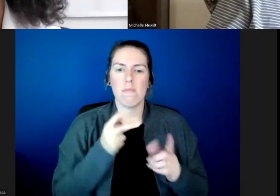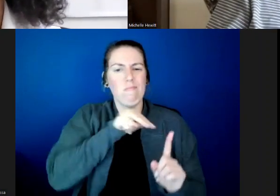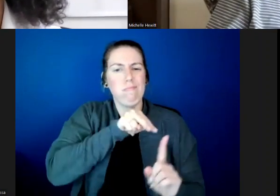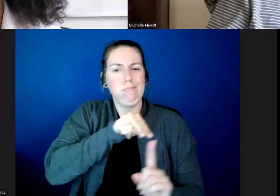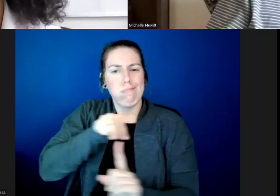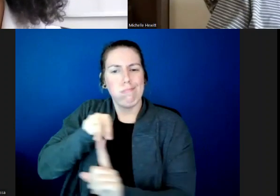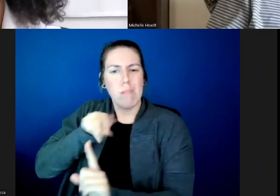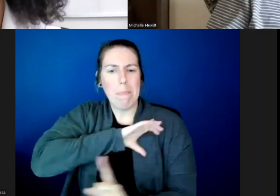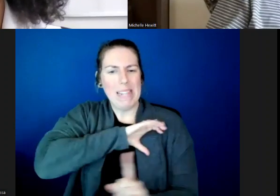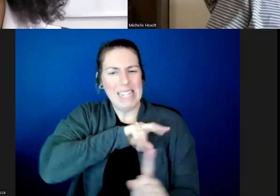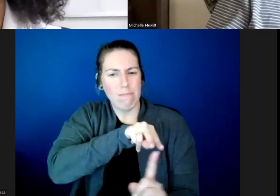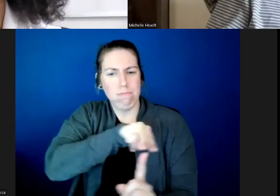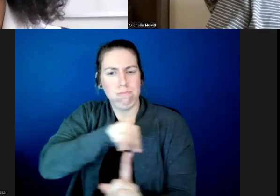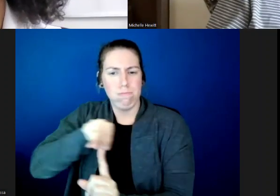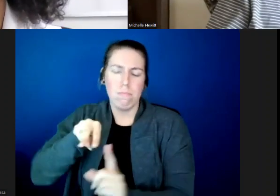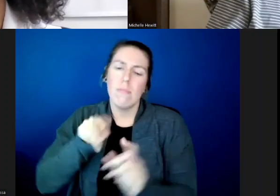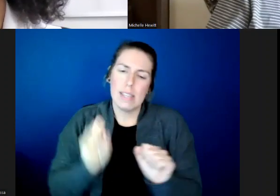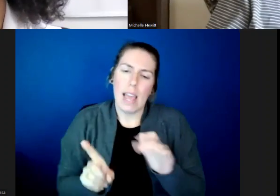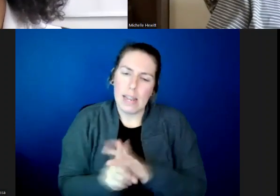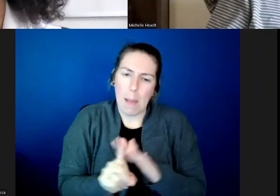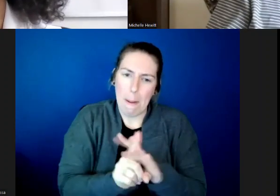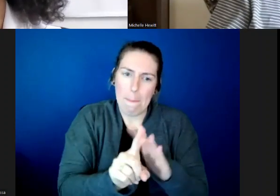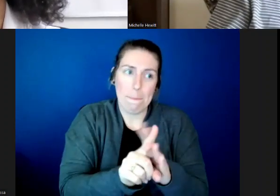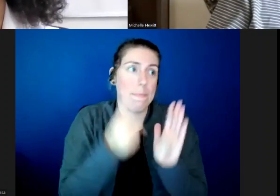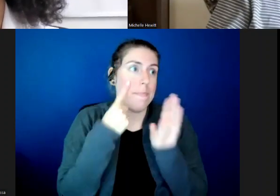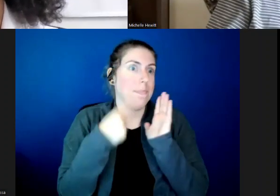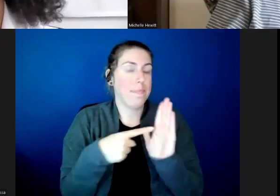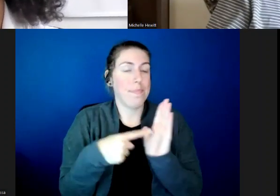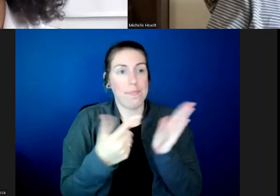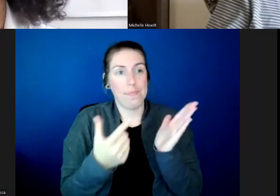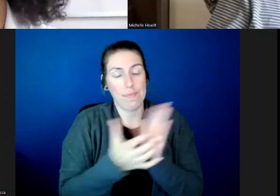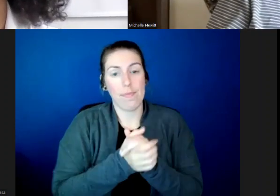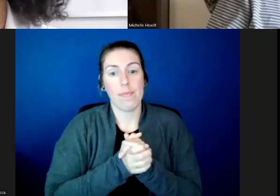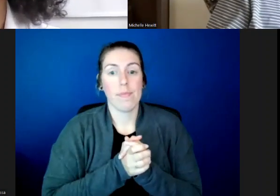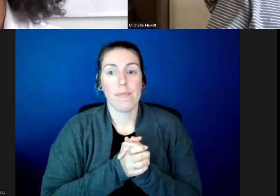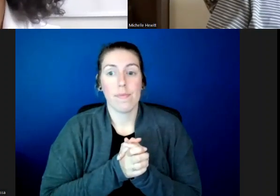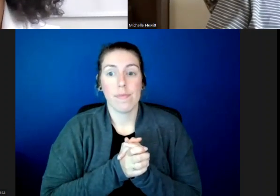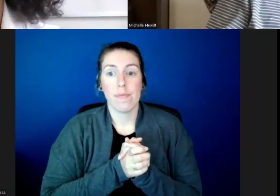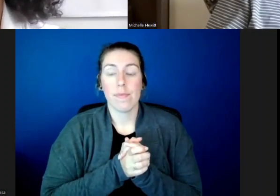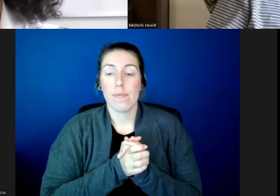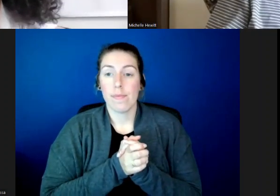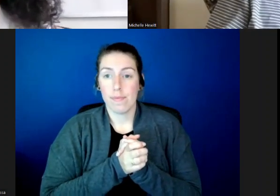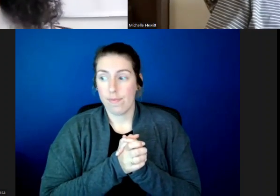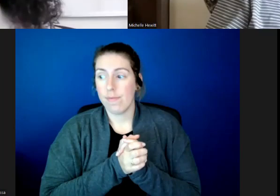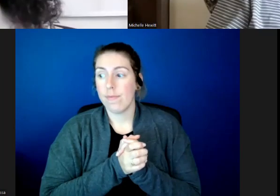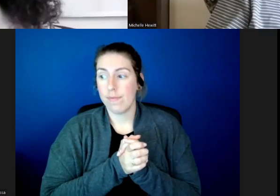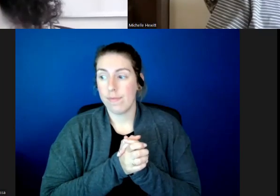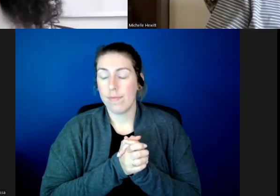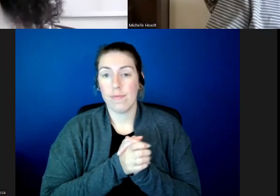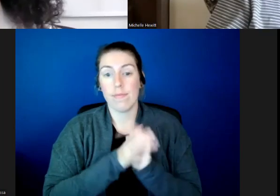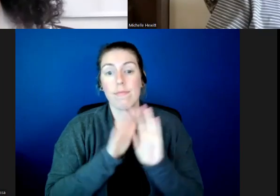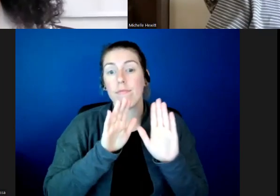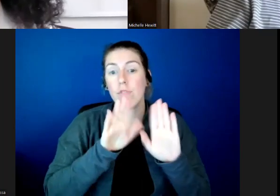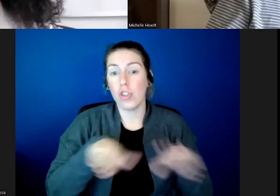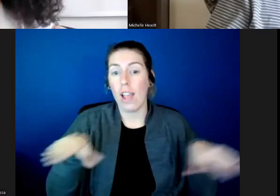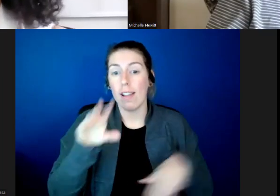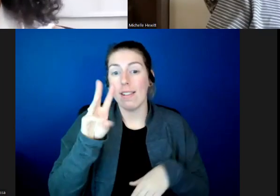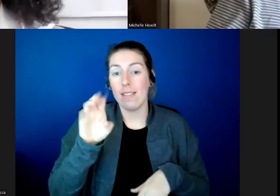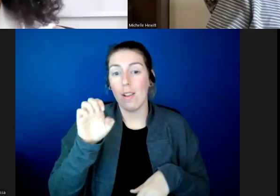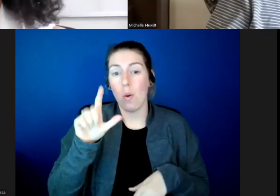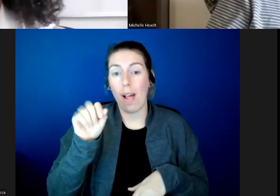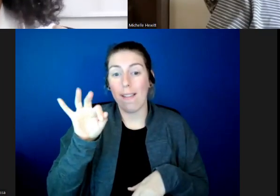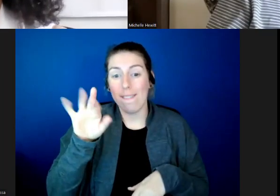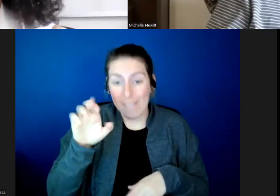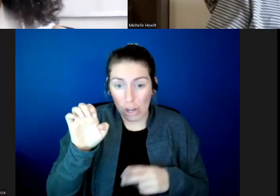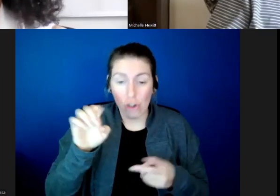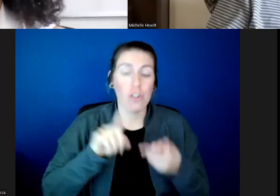occur in other ways, for example, in the context of the child welfare or the family policing system,